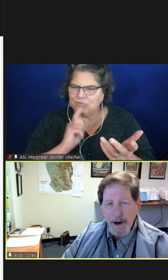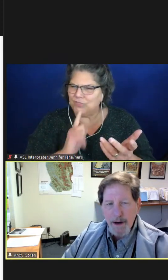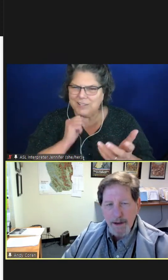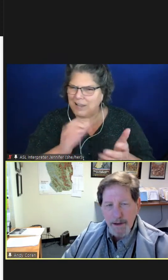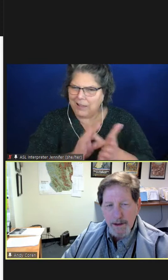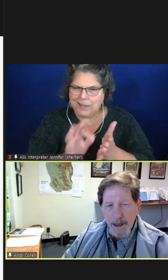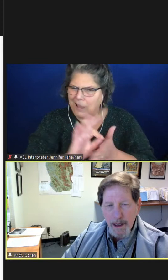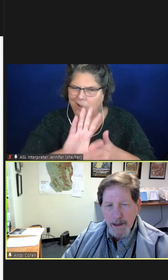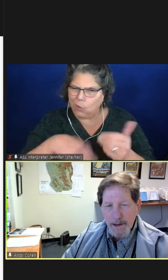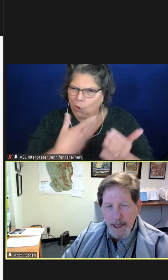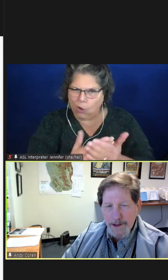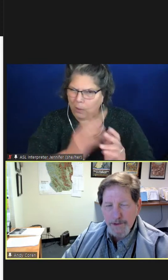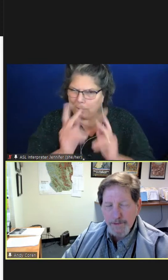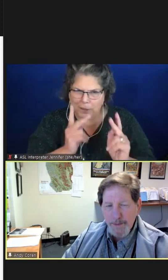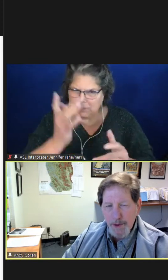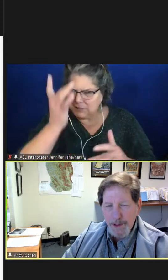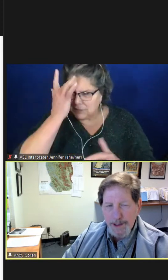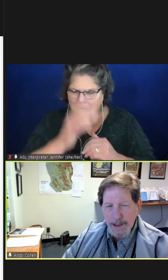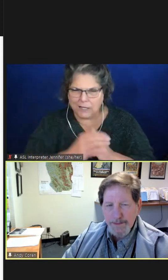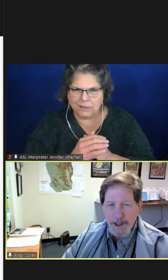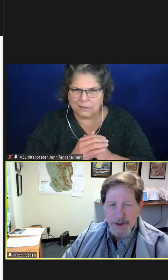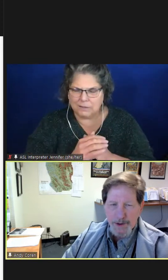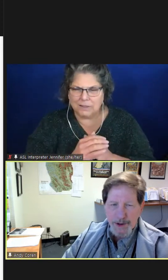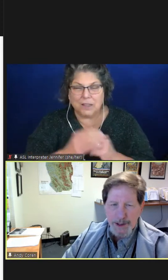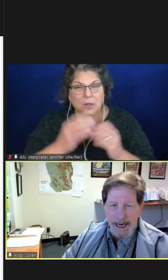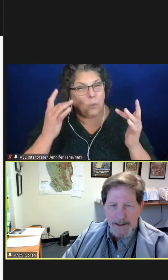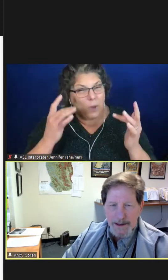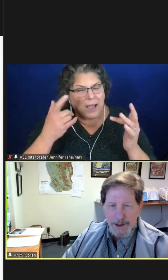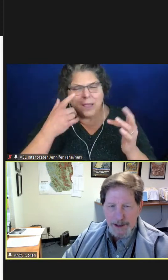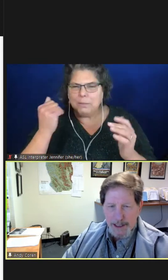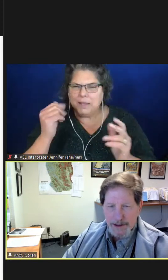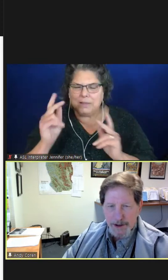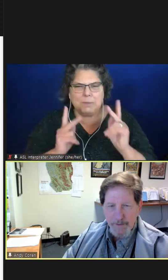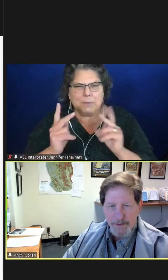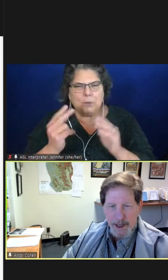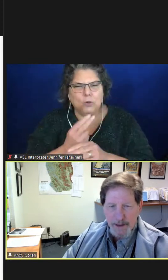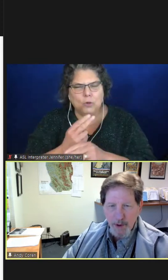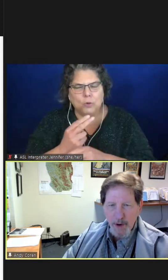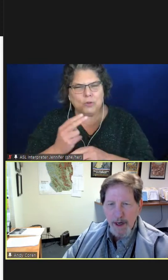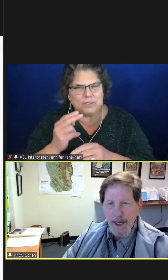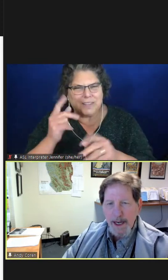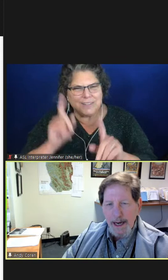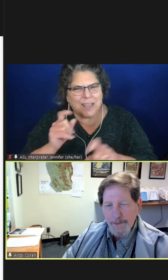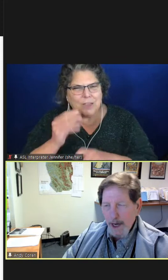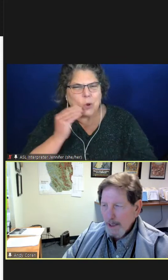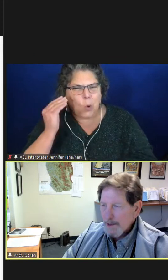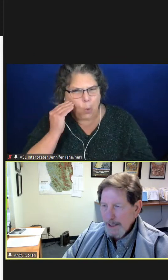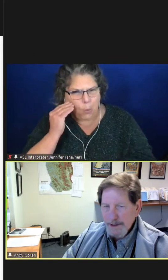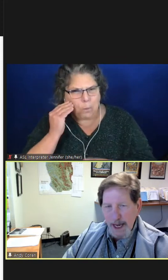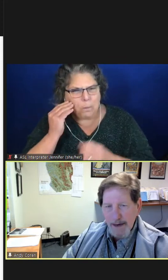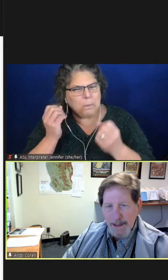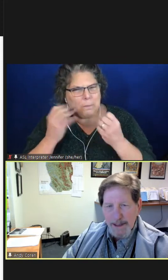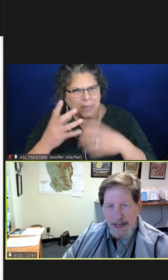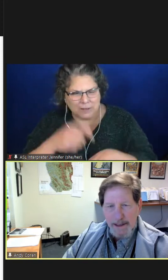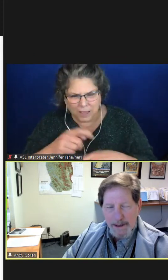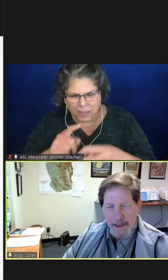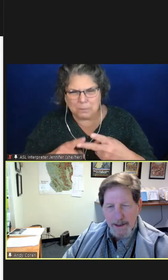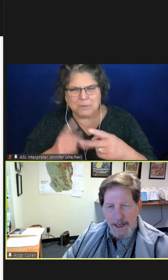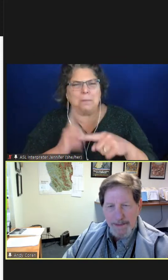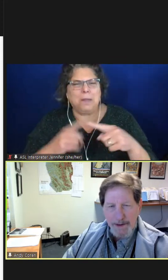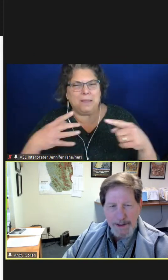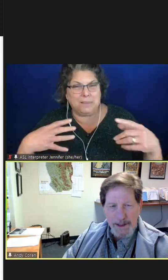There are less reported tests because we're using antigen tests an awful lot more, and the holidays came in